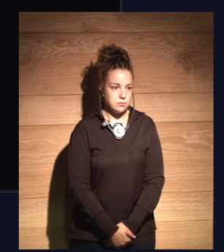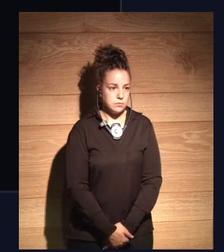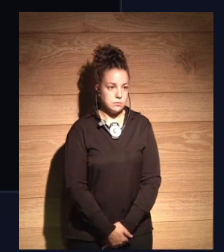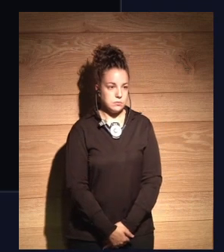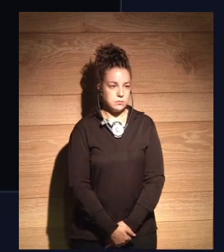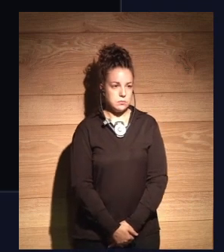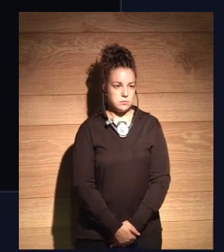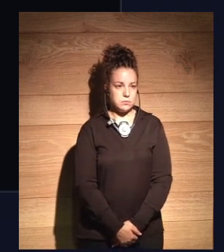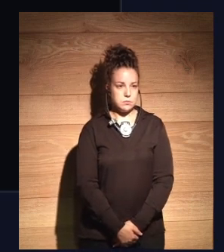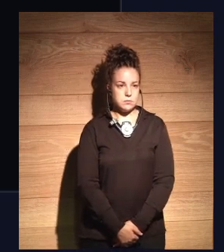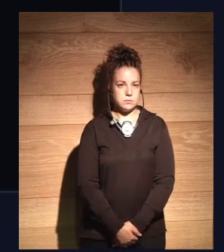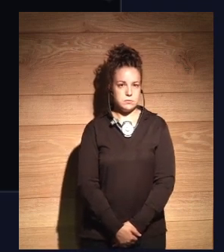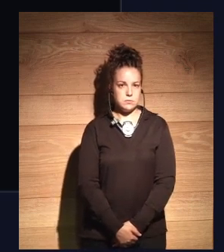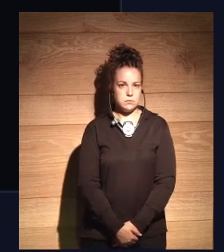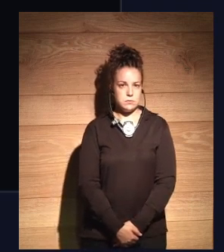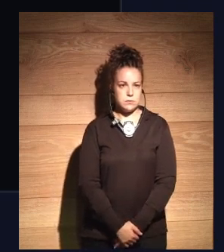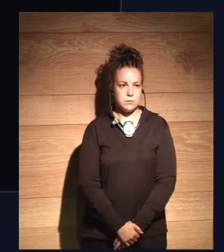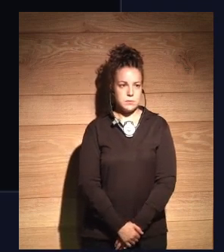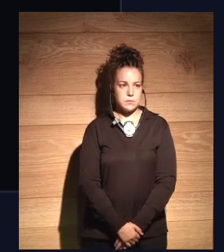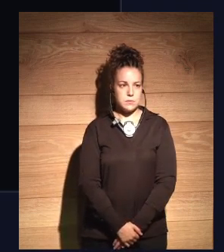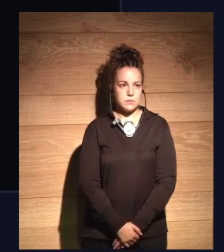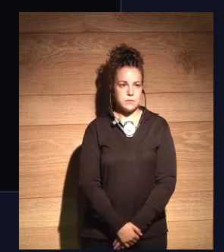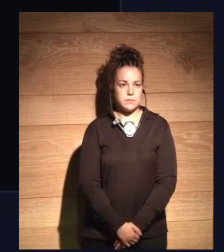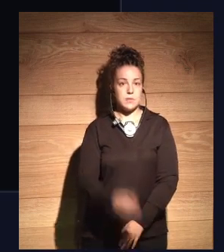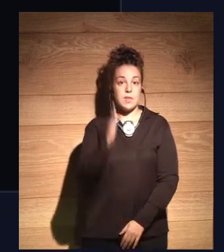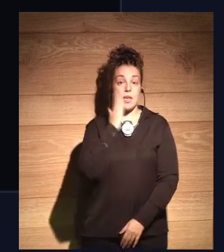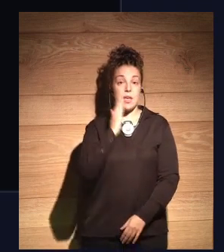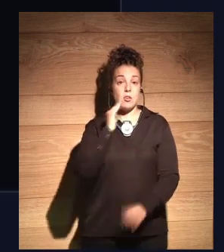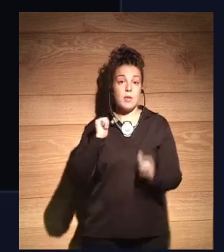My darling, shall we begin?